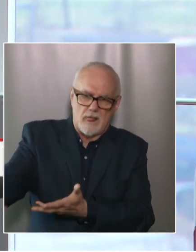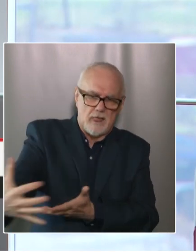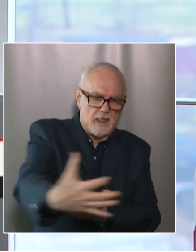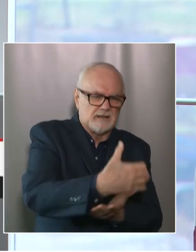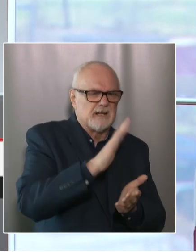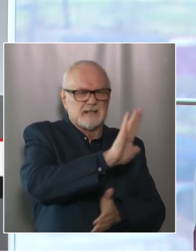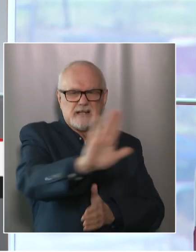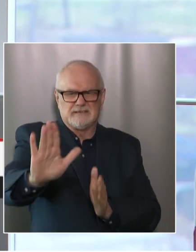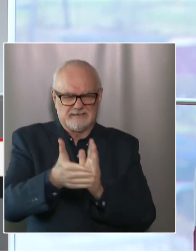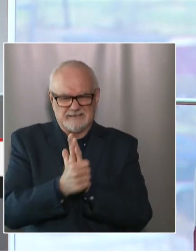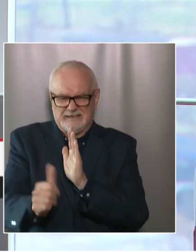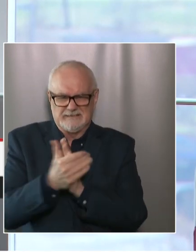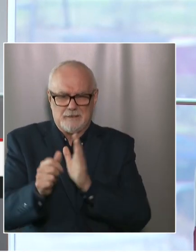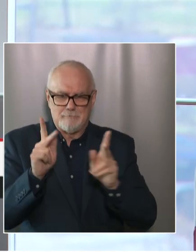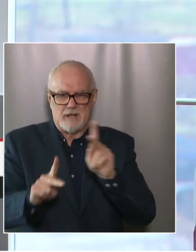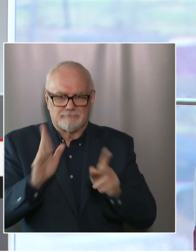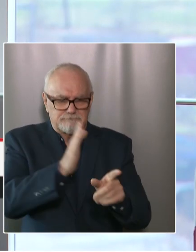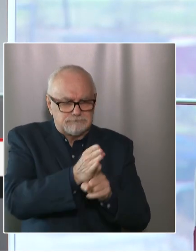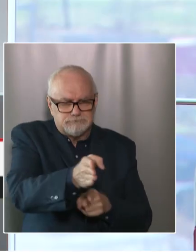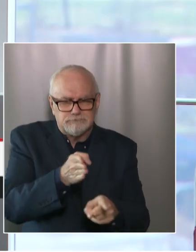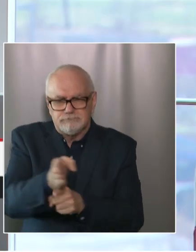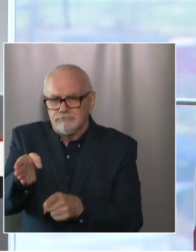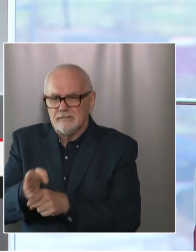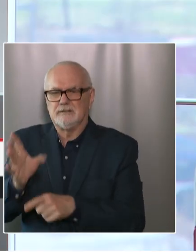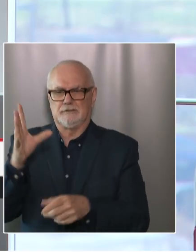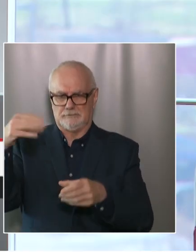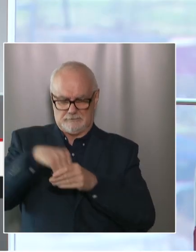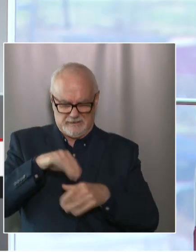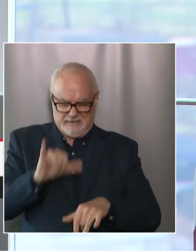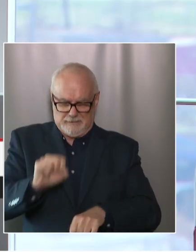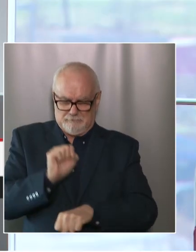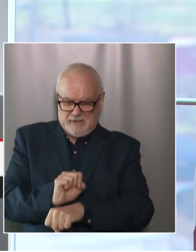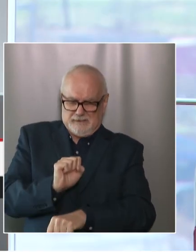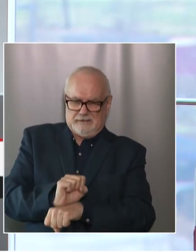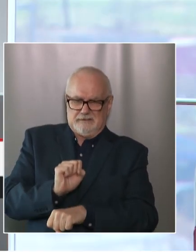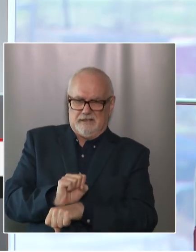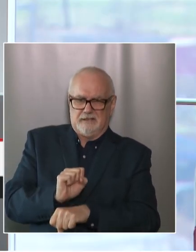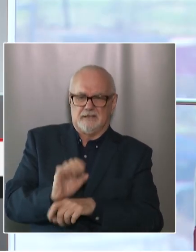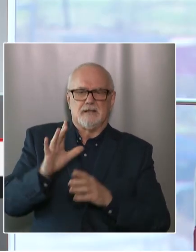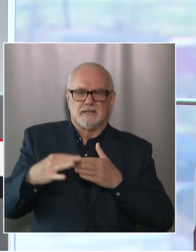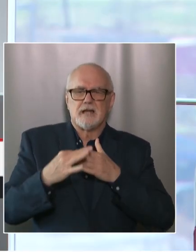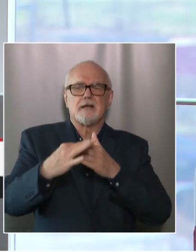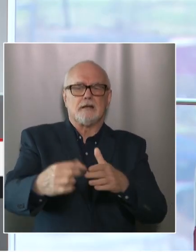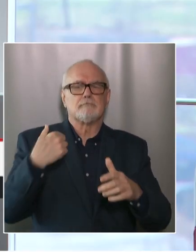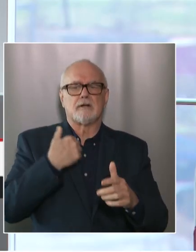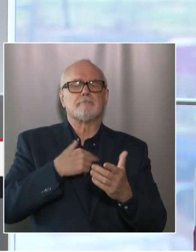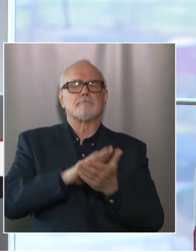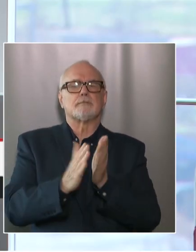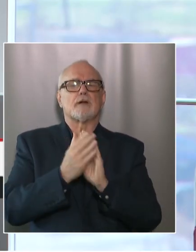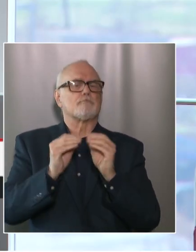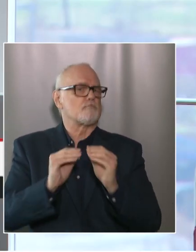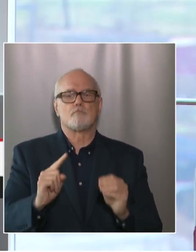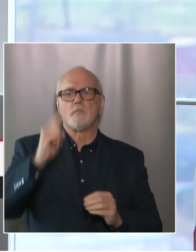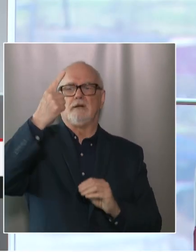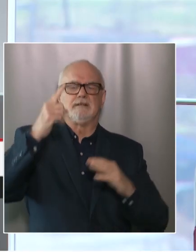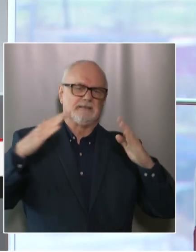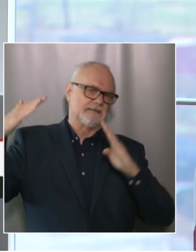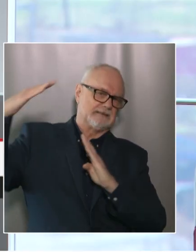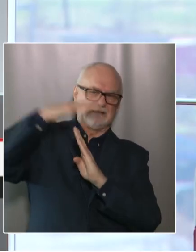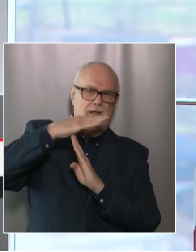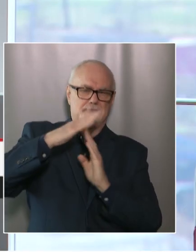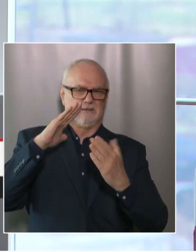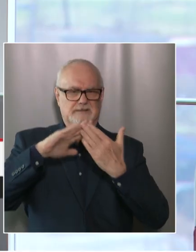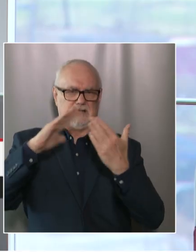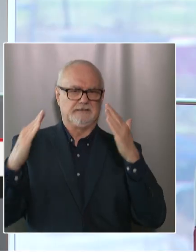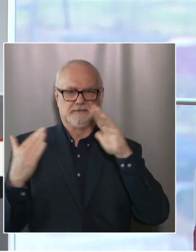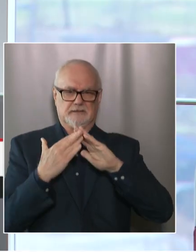place as a city that continues to compete at the highest levels. And we're doing the hard work of laying the foundation for what is new and